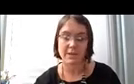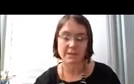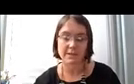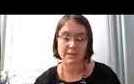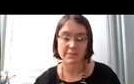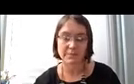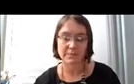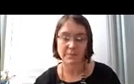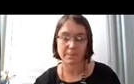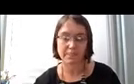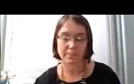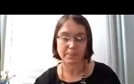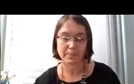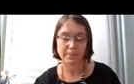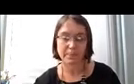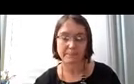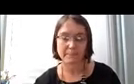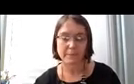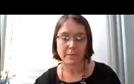may face.